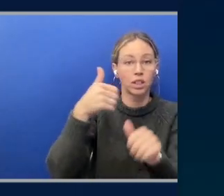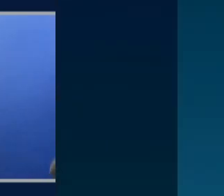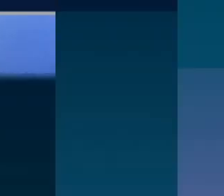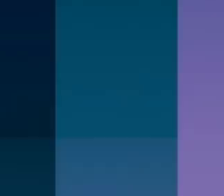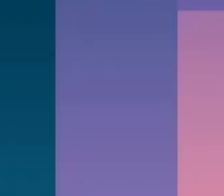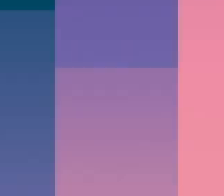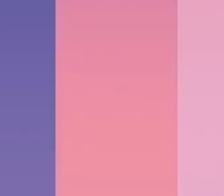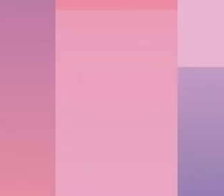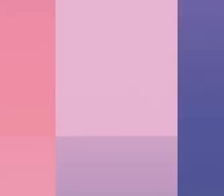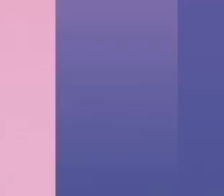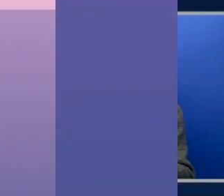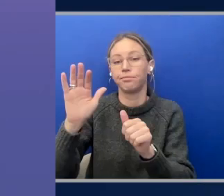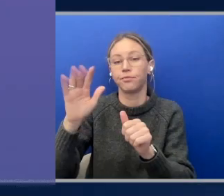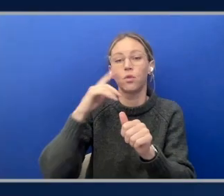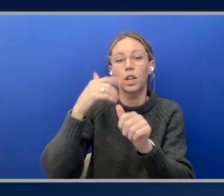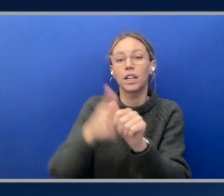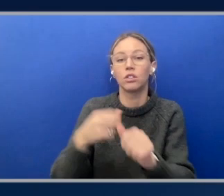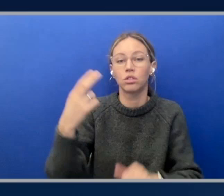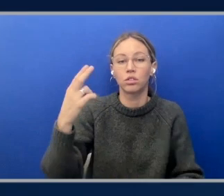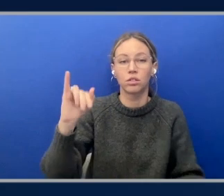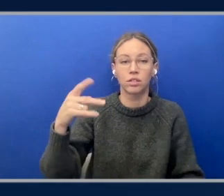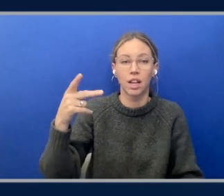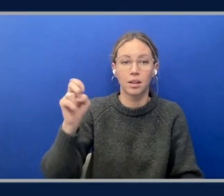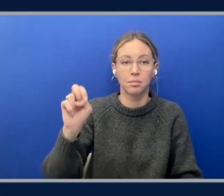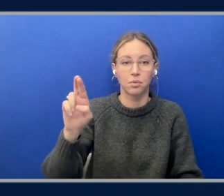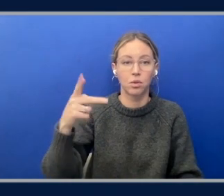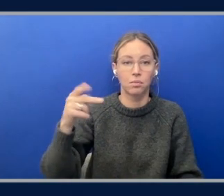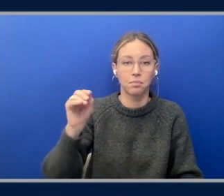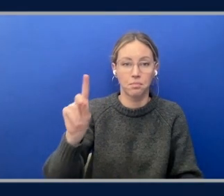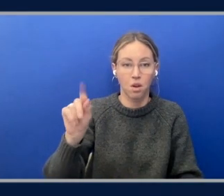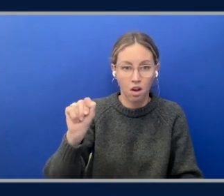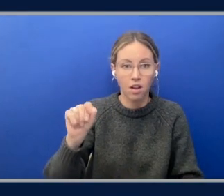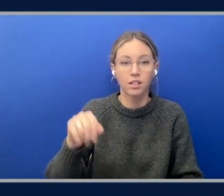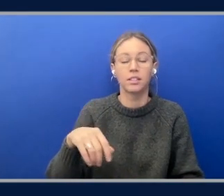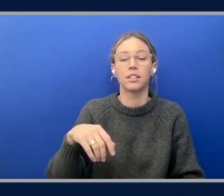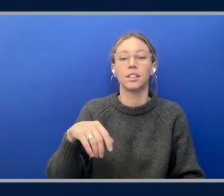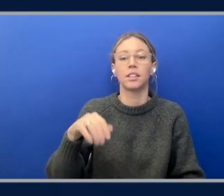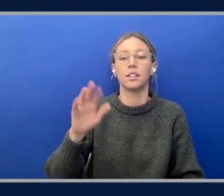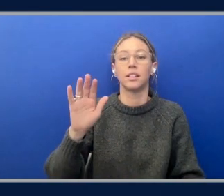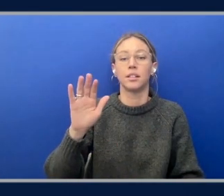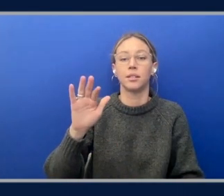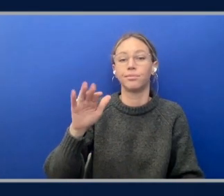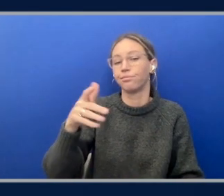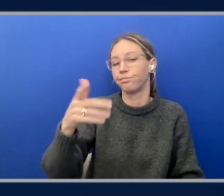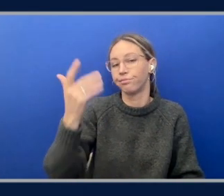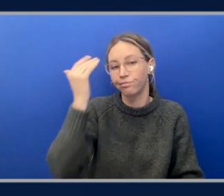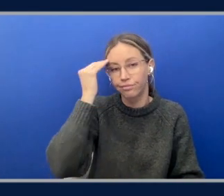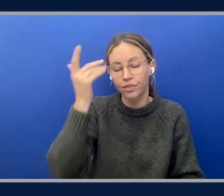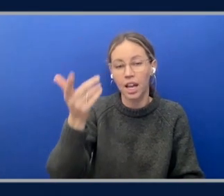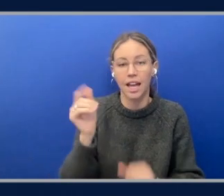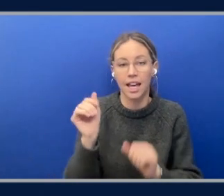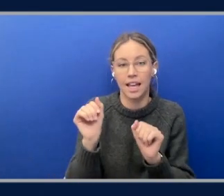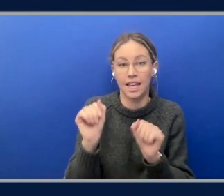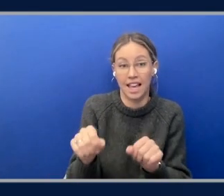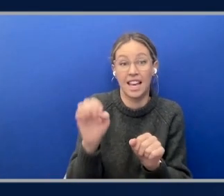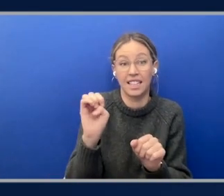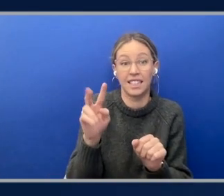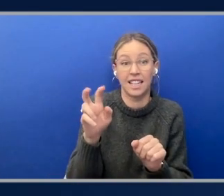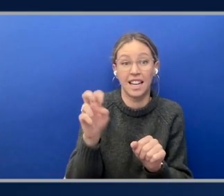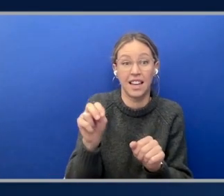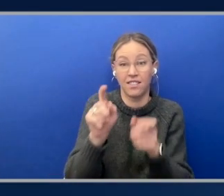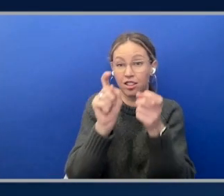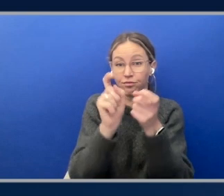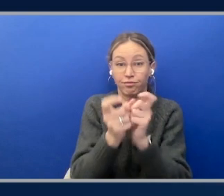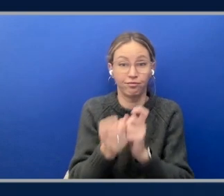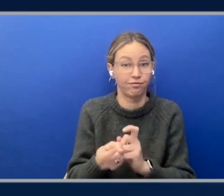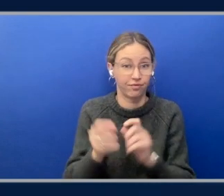the hyperpods and stuff. Yeah. So that you can even customize that. So you can do